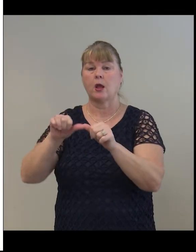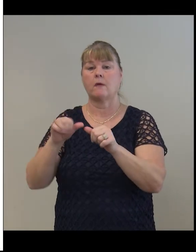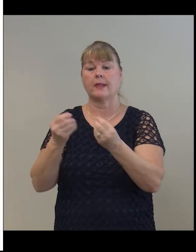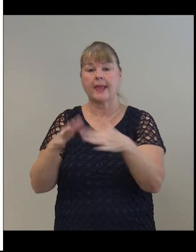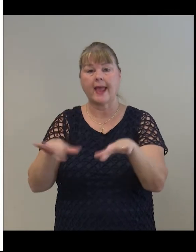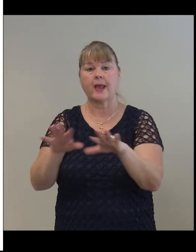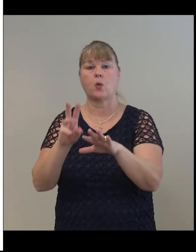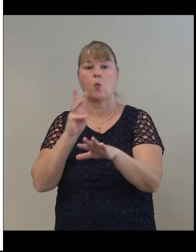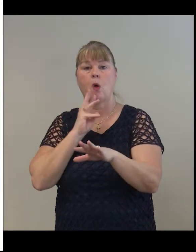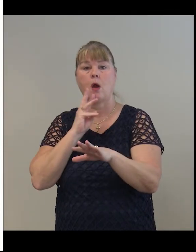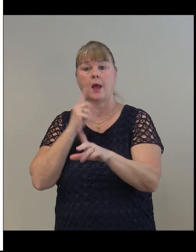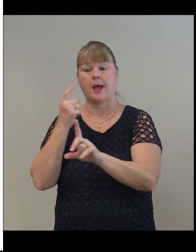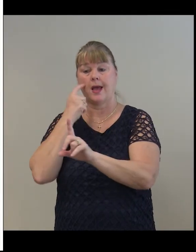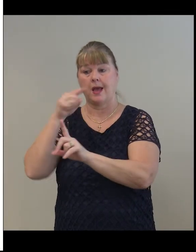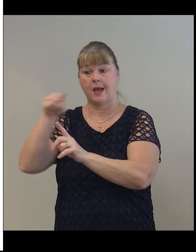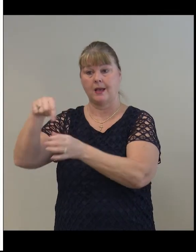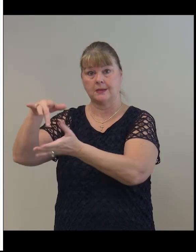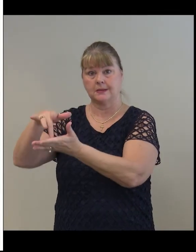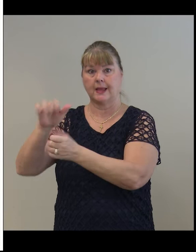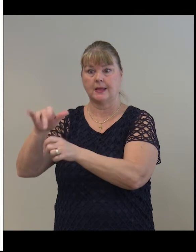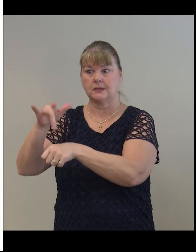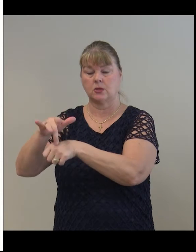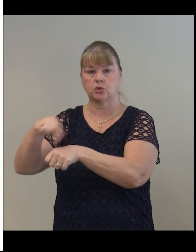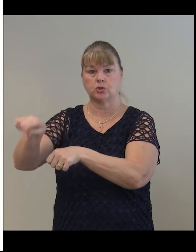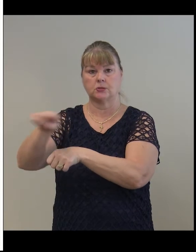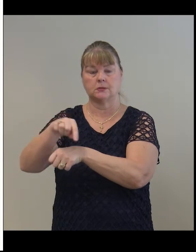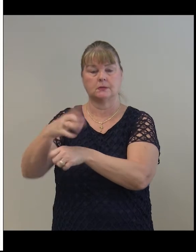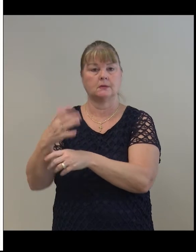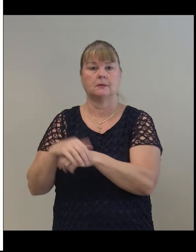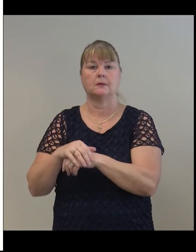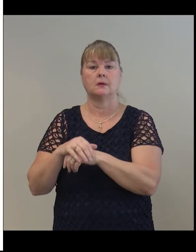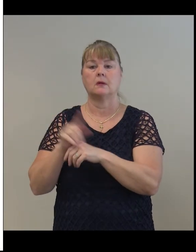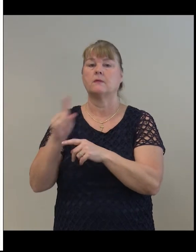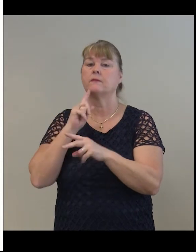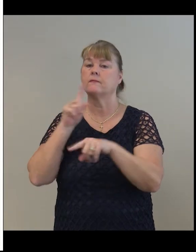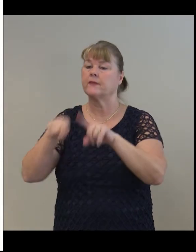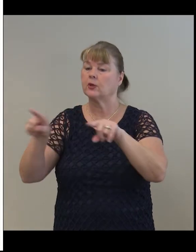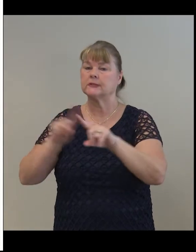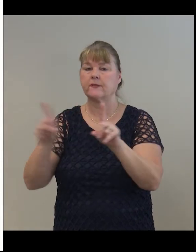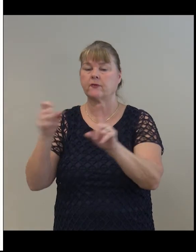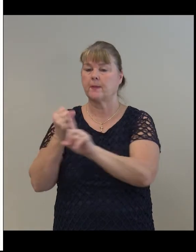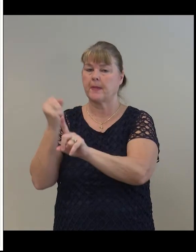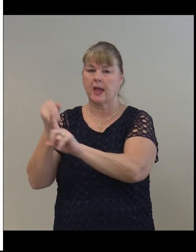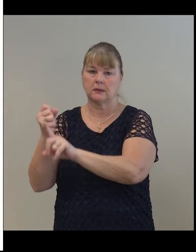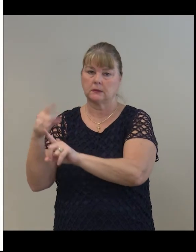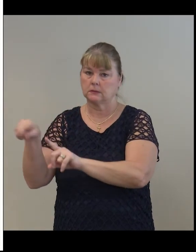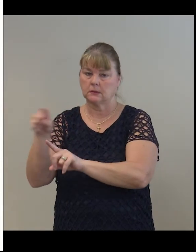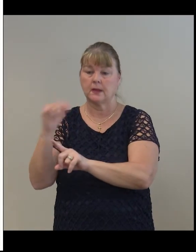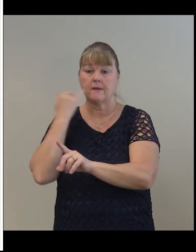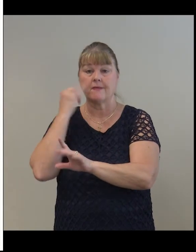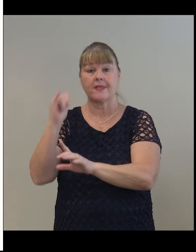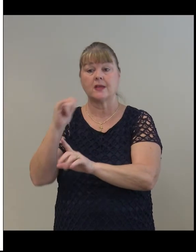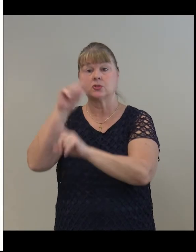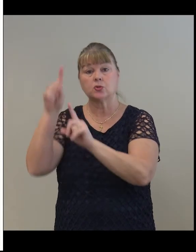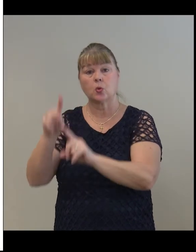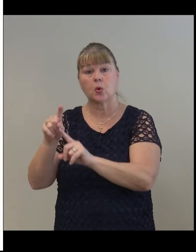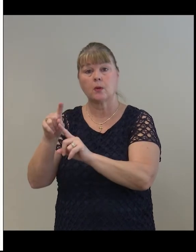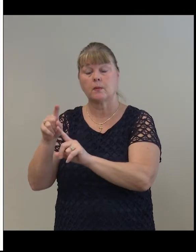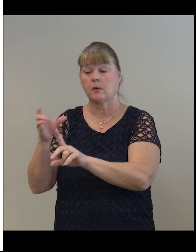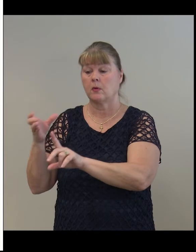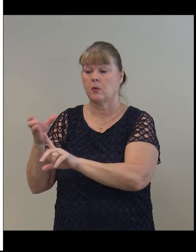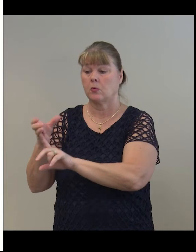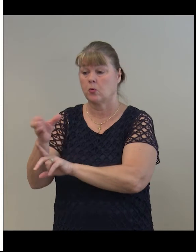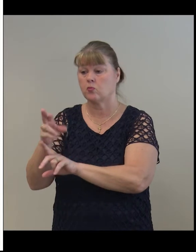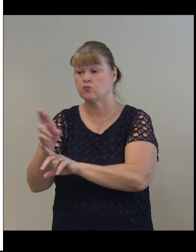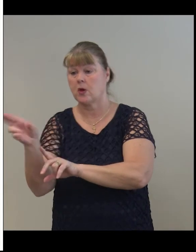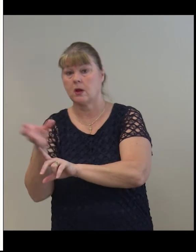and water that the eye of the storm could go. And those are various different impacts. If that storm were to track